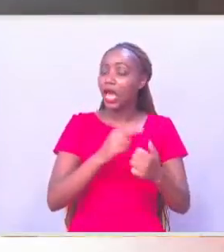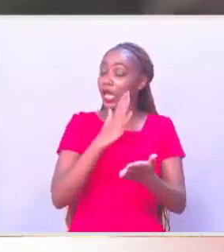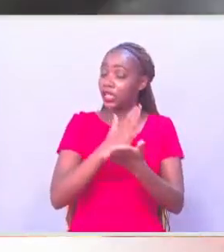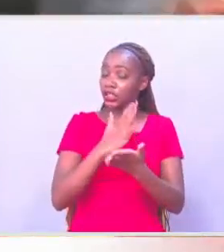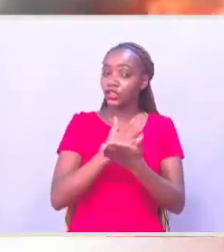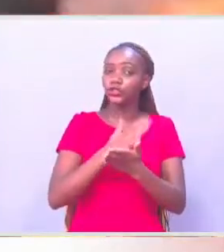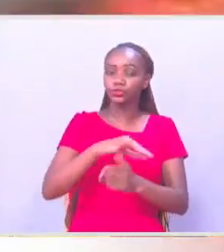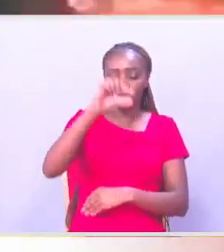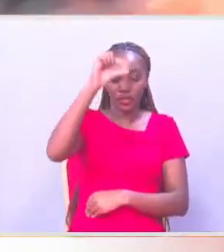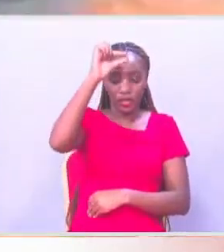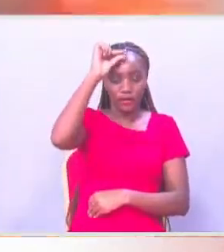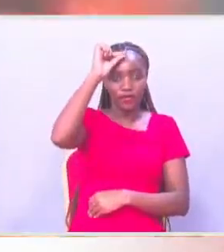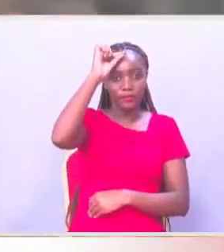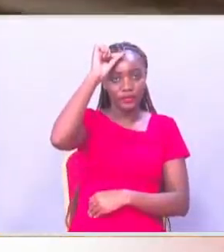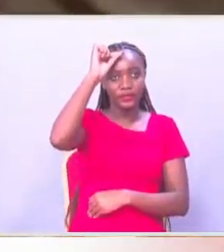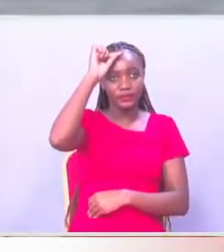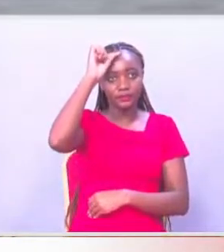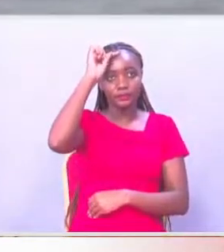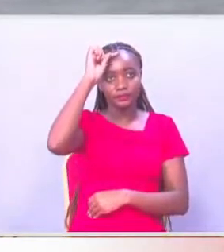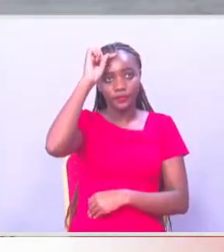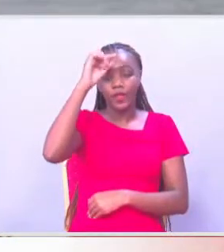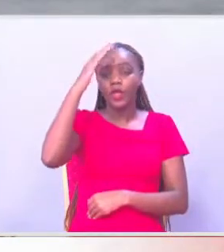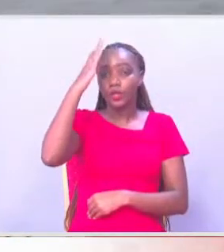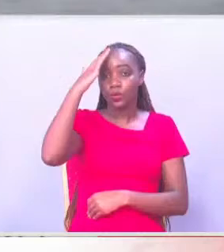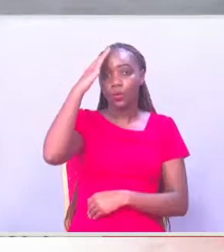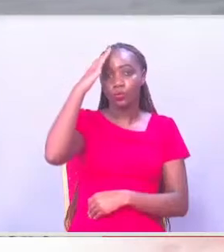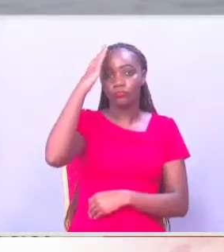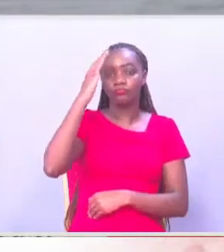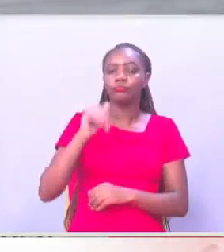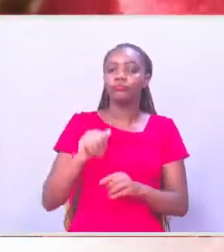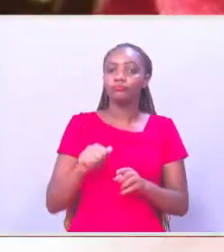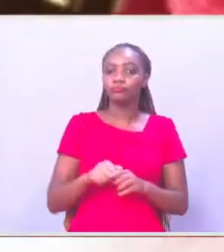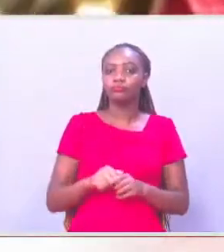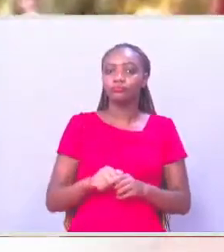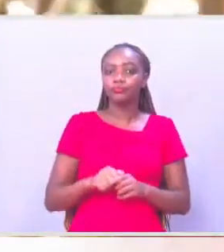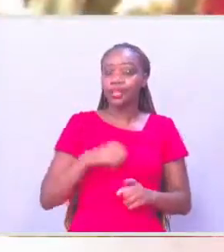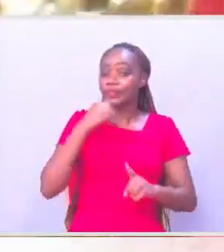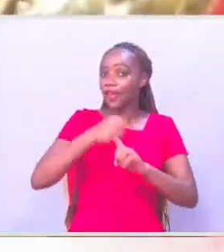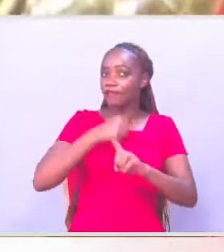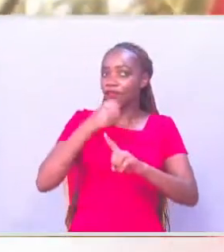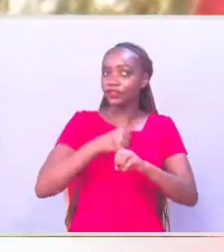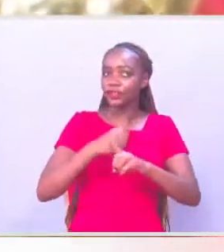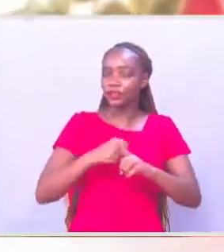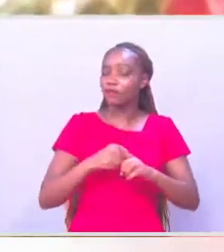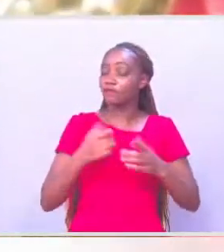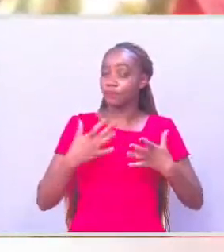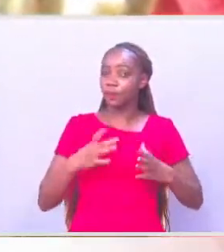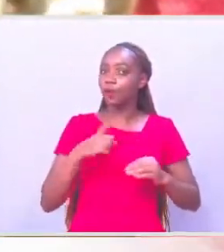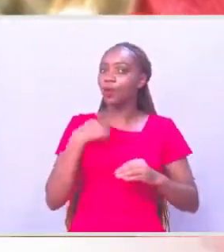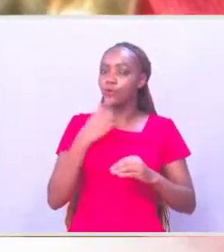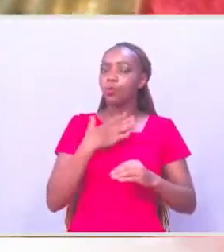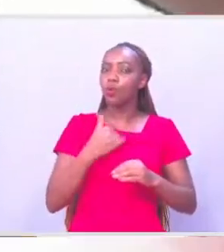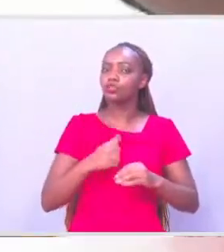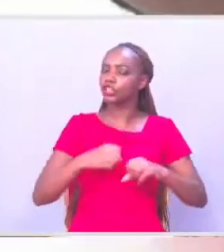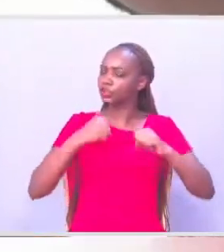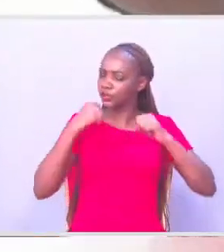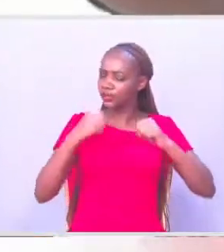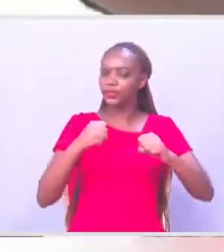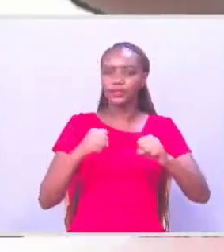has acknowledged efforts by former victims who turn out to be heroes in strengthening the national cohesion. Wakati